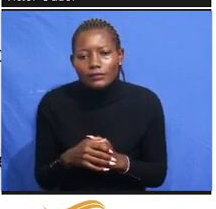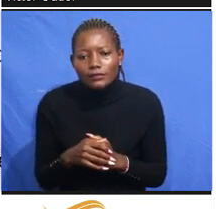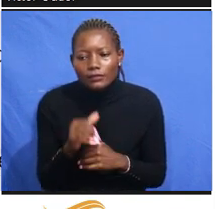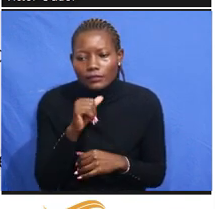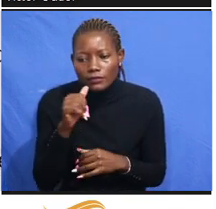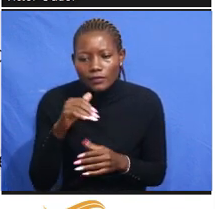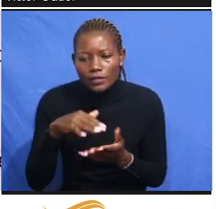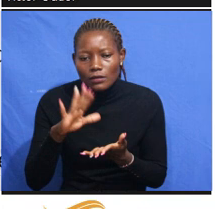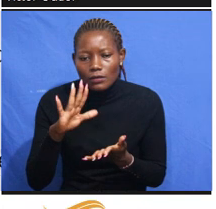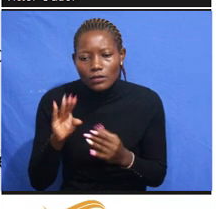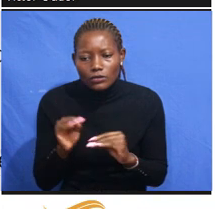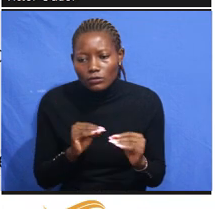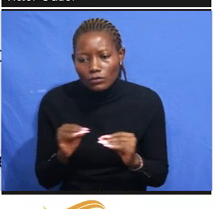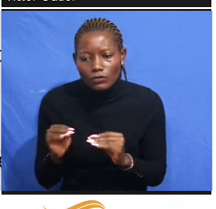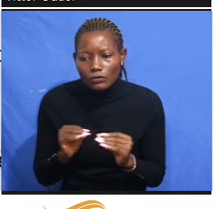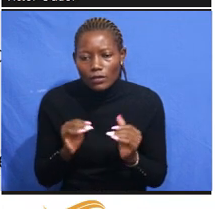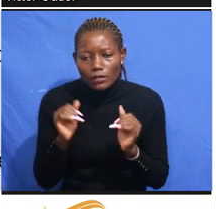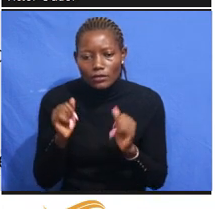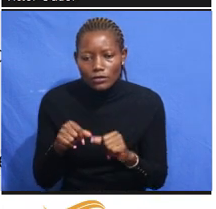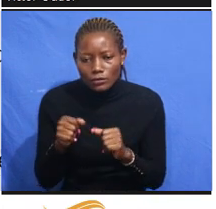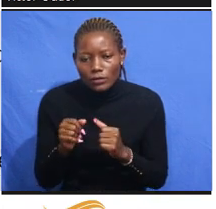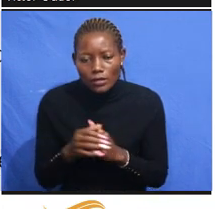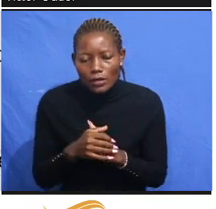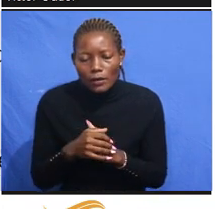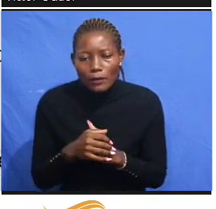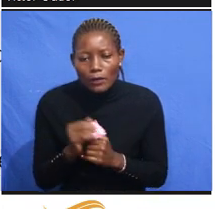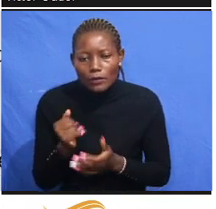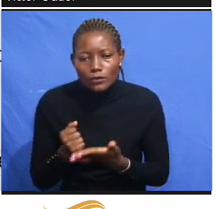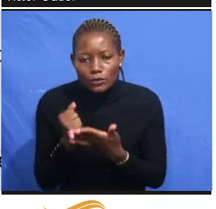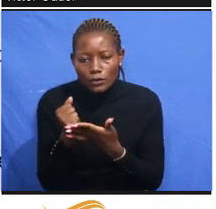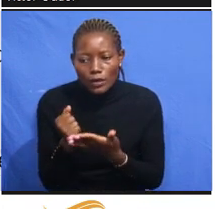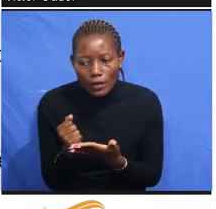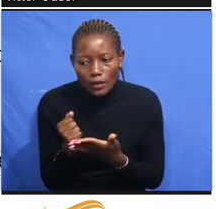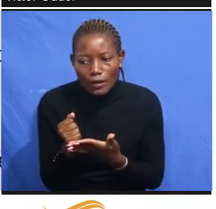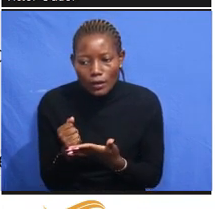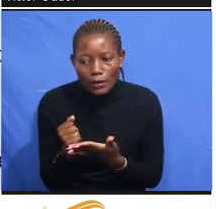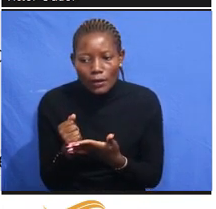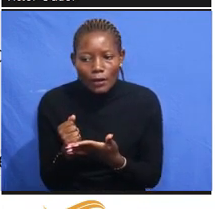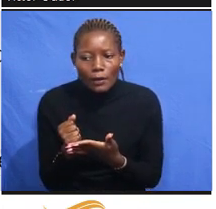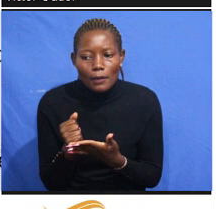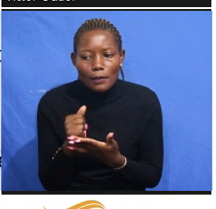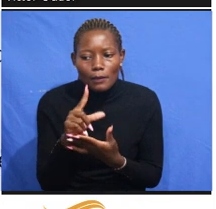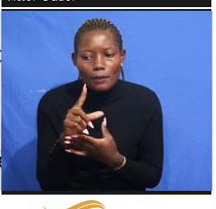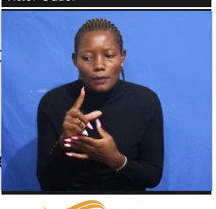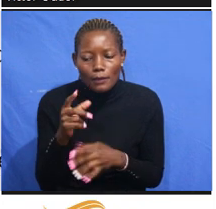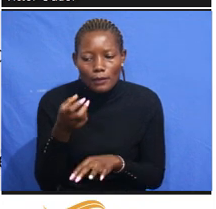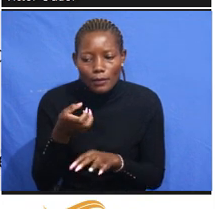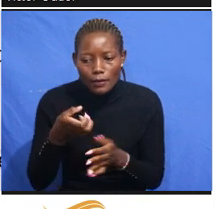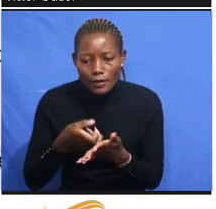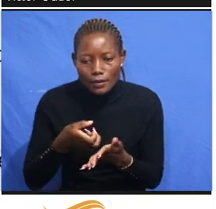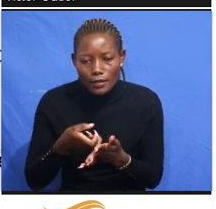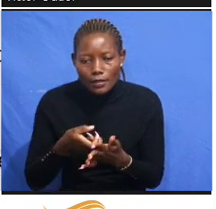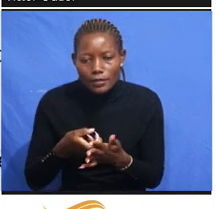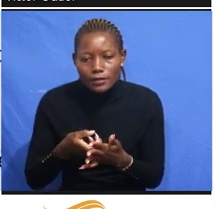so much movement to be able to retain the stability of that joint. And the knee joint, the